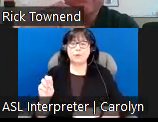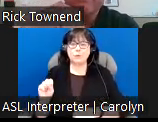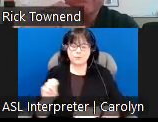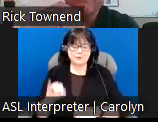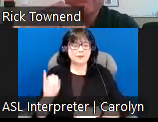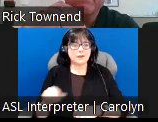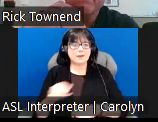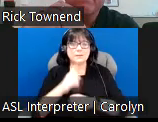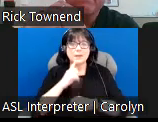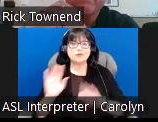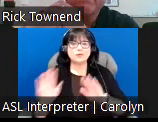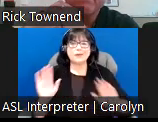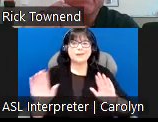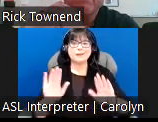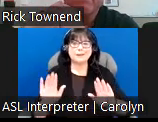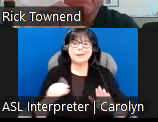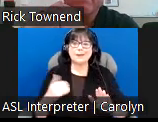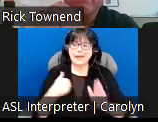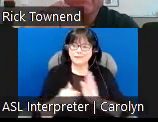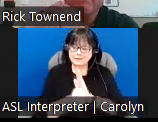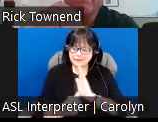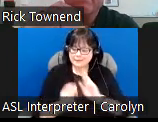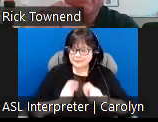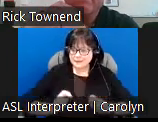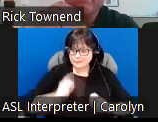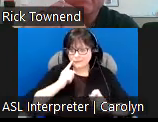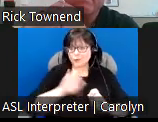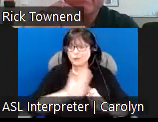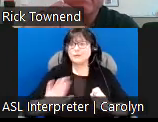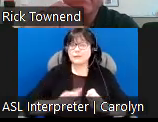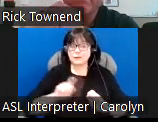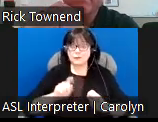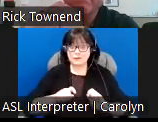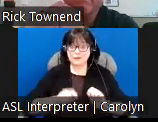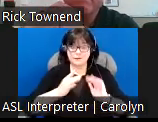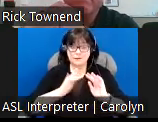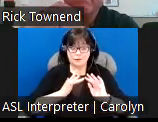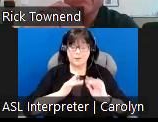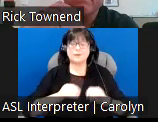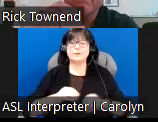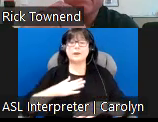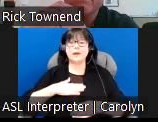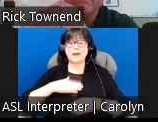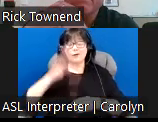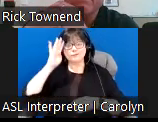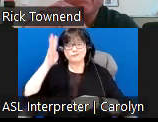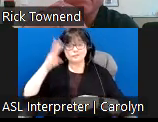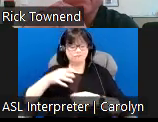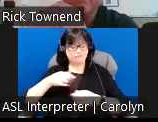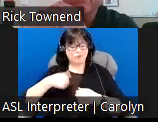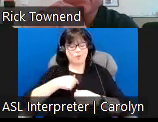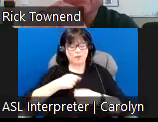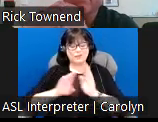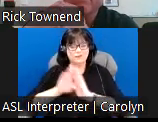to learn online. We currently use our in-house assessments in math and English as primary